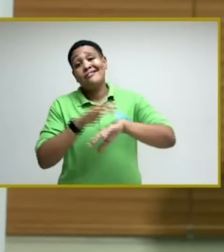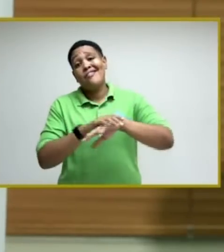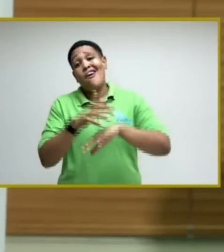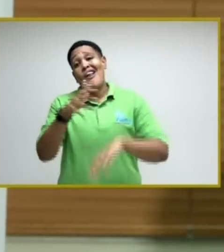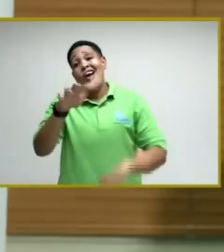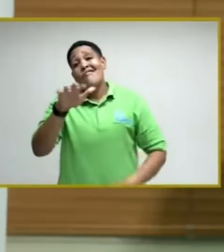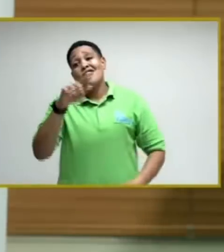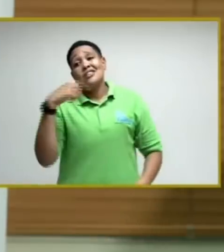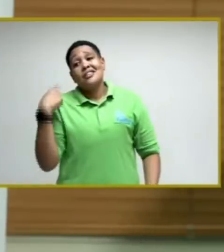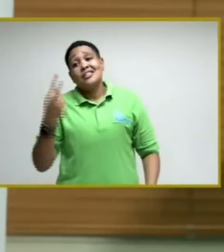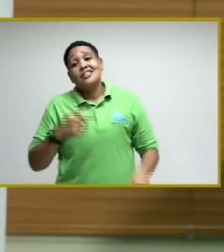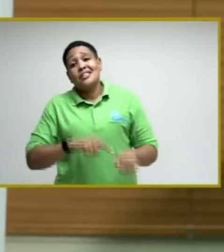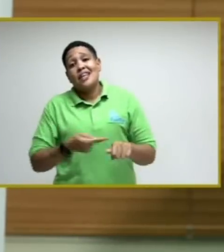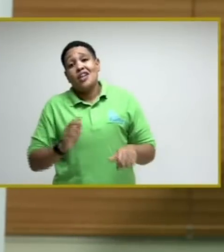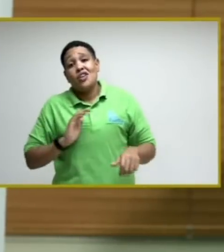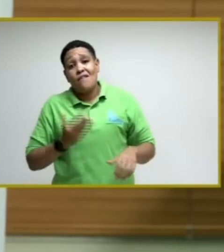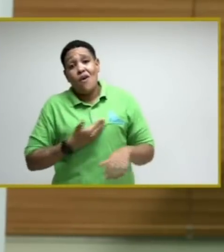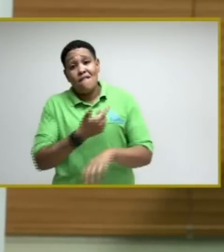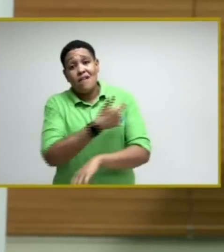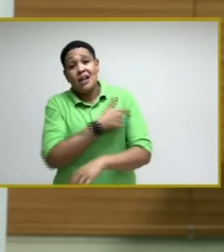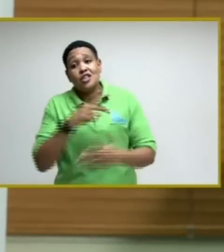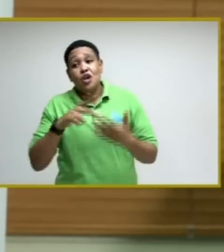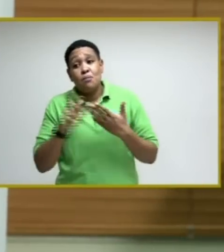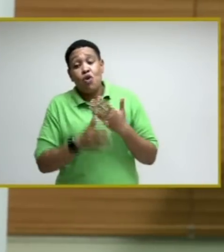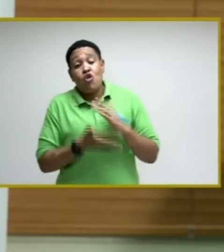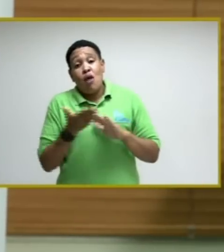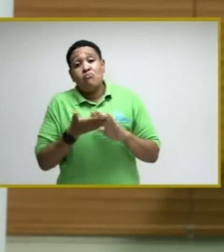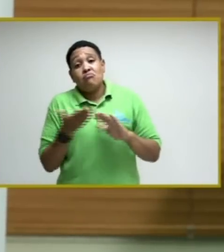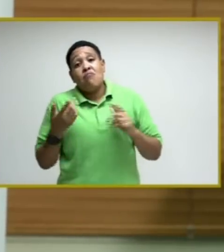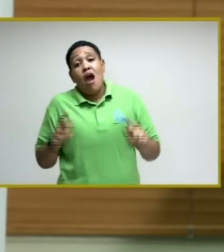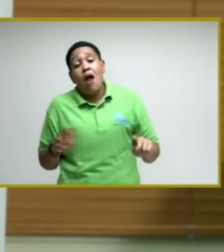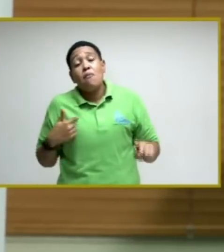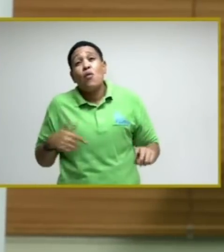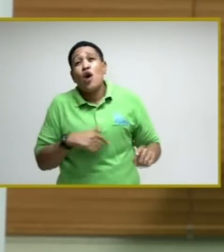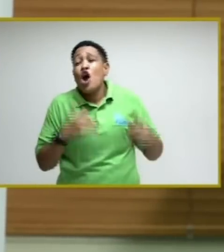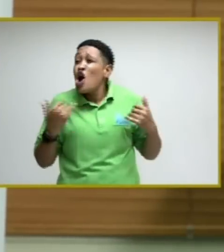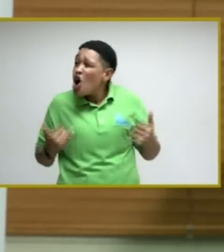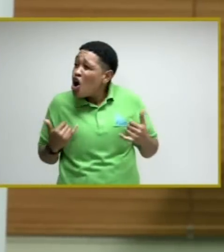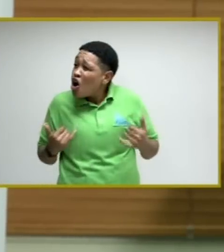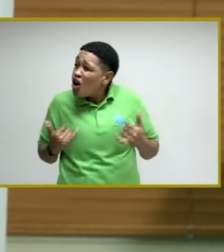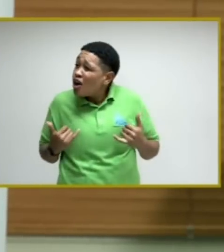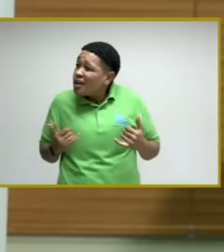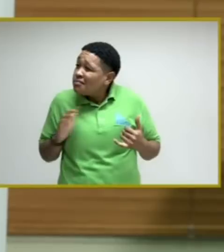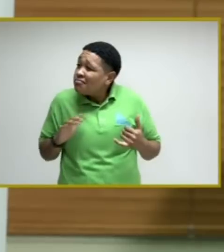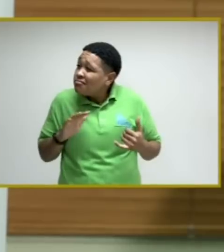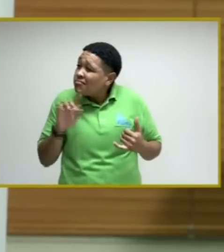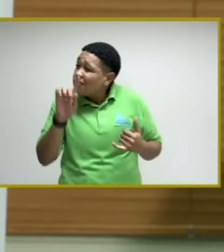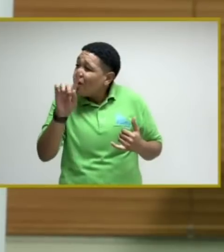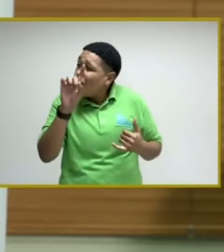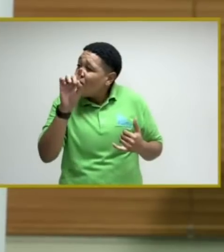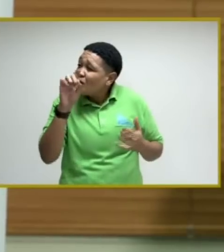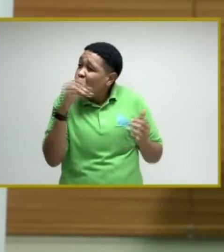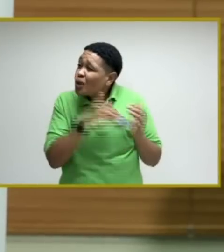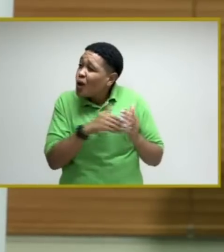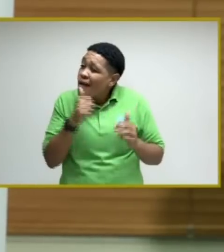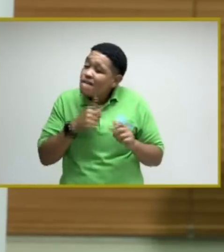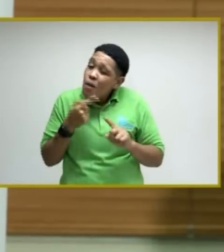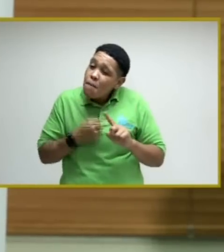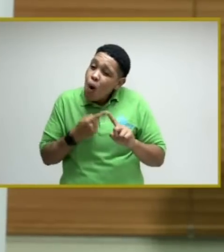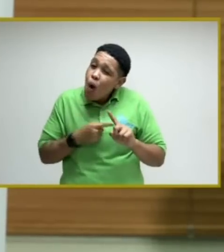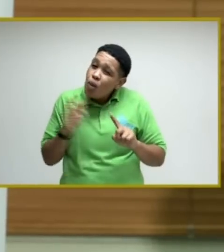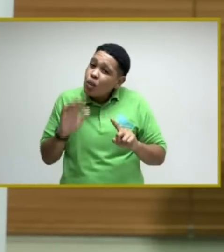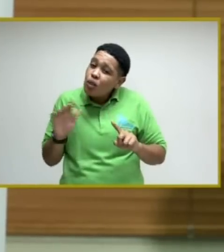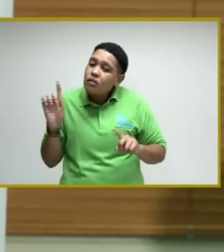average, since the start of our vaccination program, we are currently averaging maybe 100,000 per month or